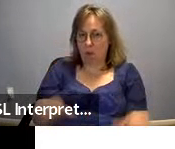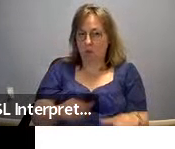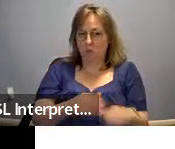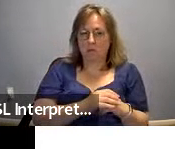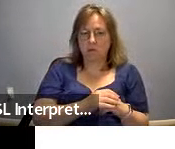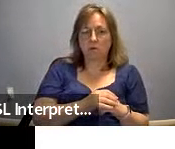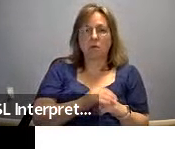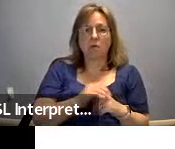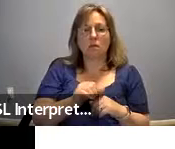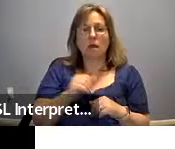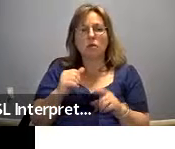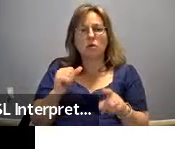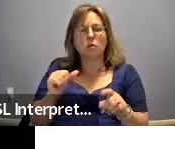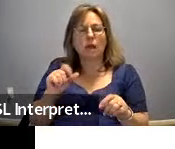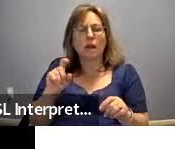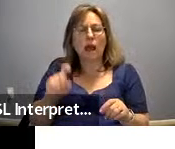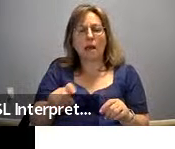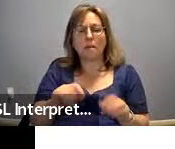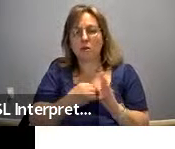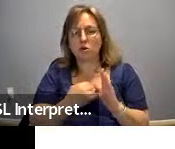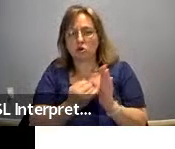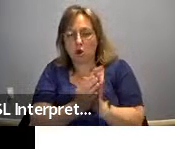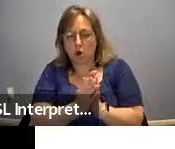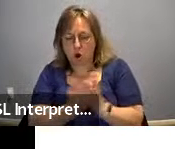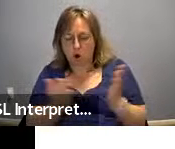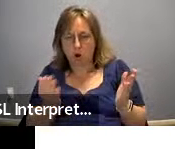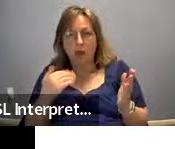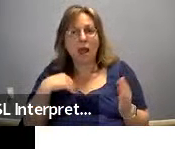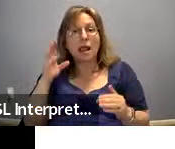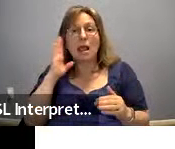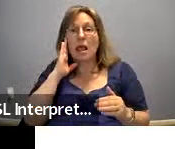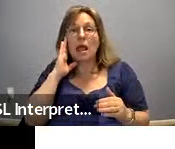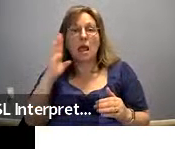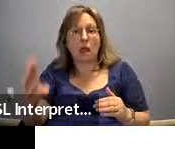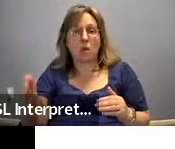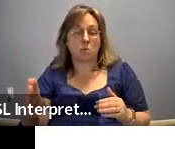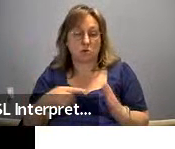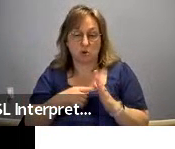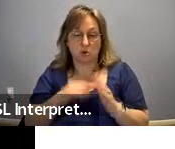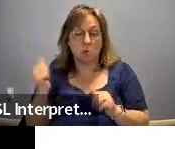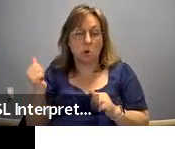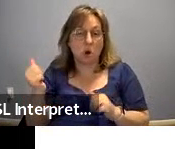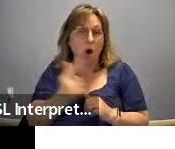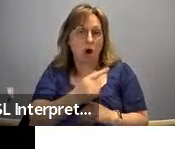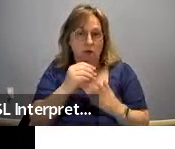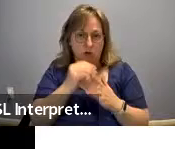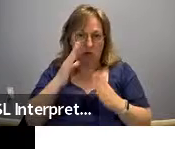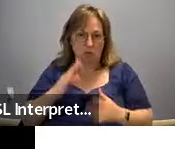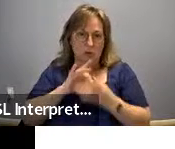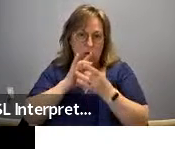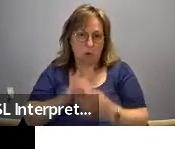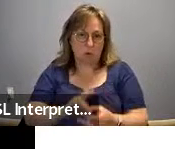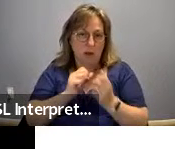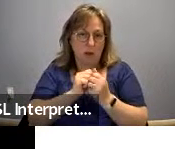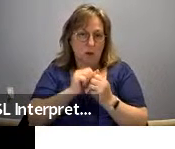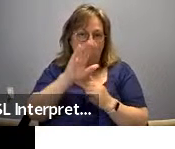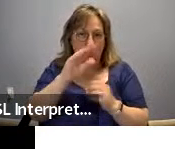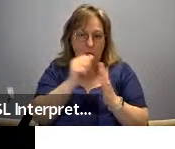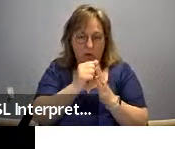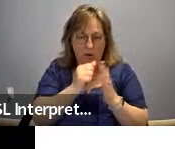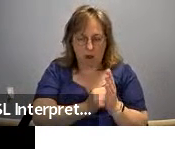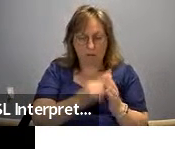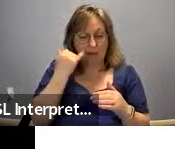the bottom center of the screen, and you'll see all the students associated with your account. To look at the work in those